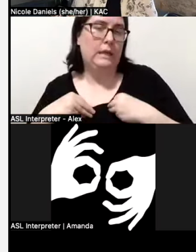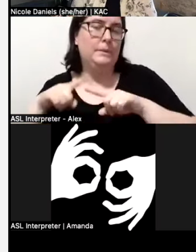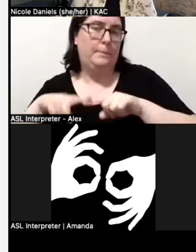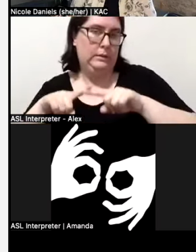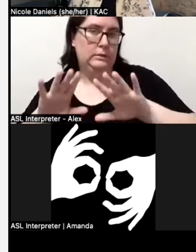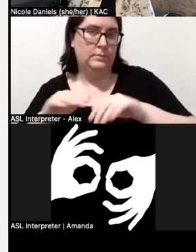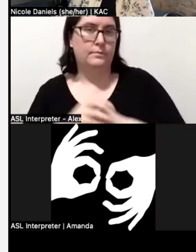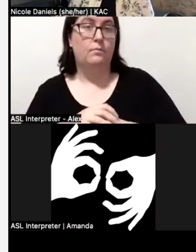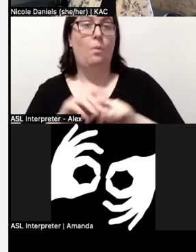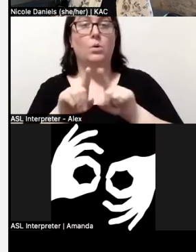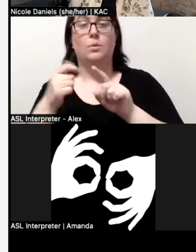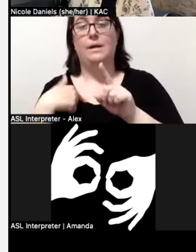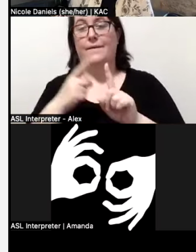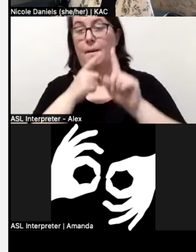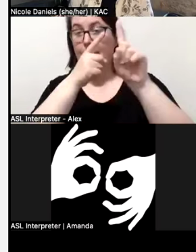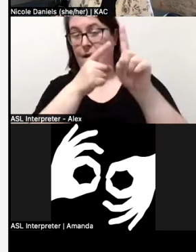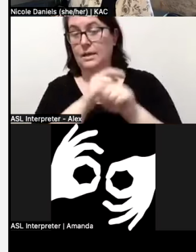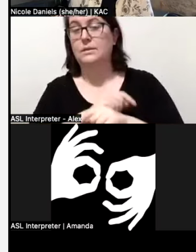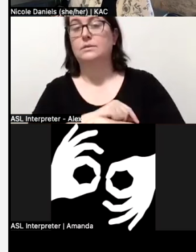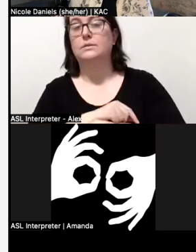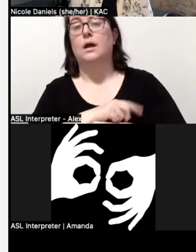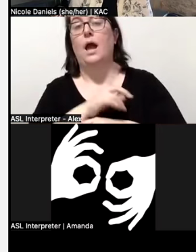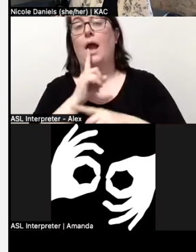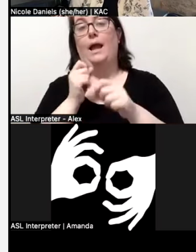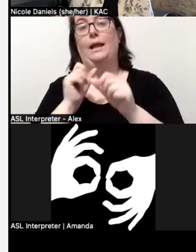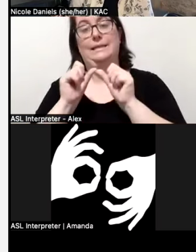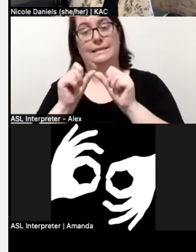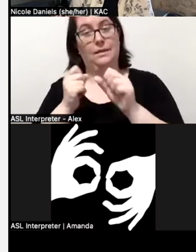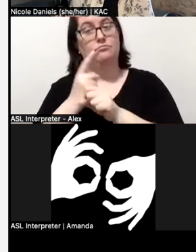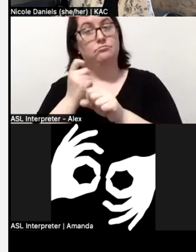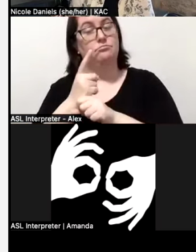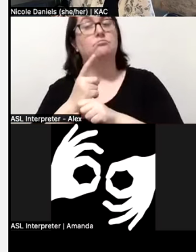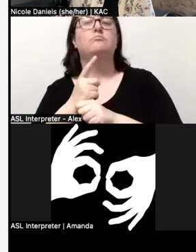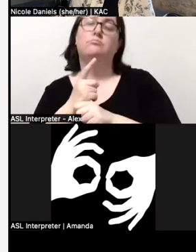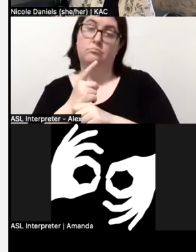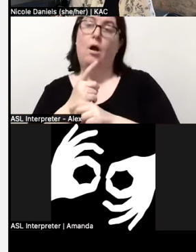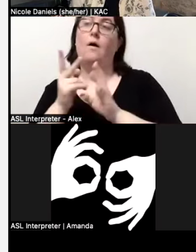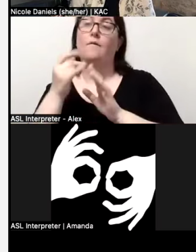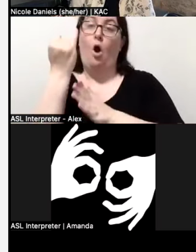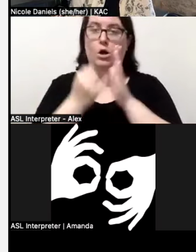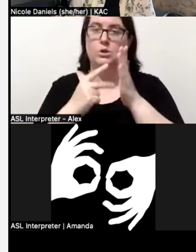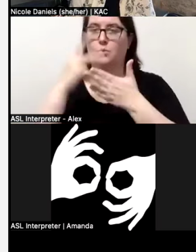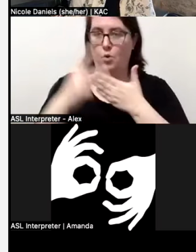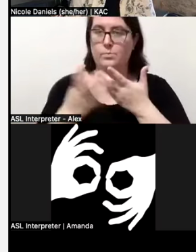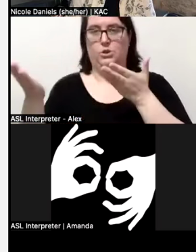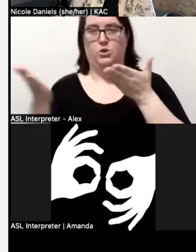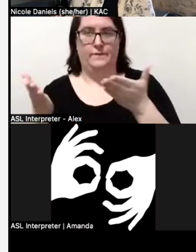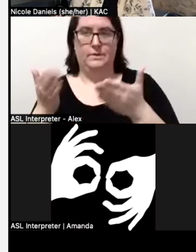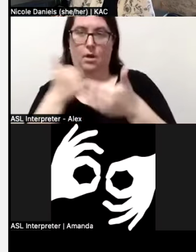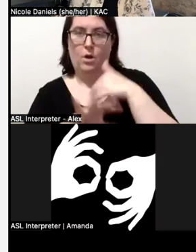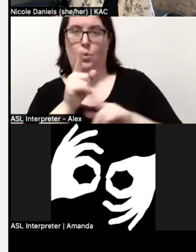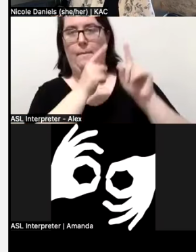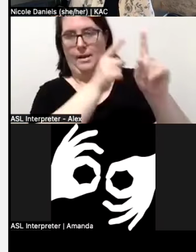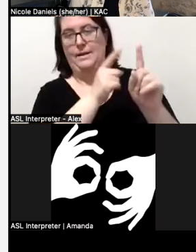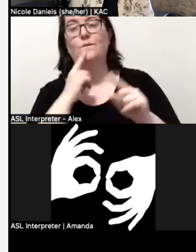a mandate and history of consistent annual delivery of arts programs and services in support of that mandate for at least